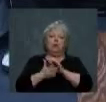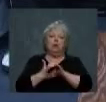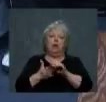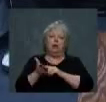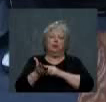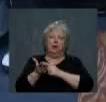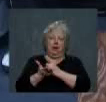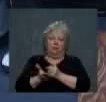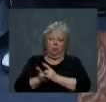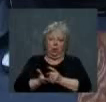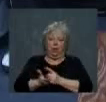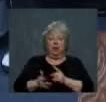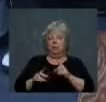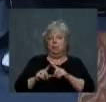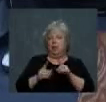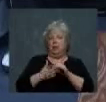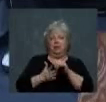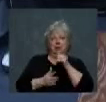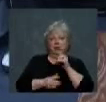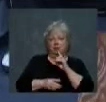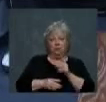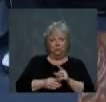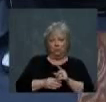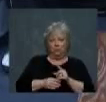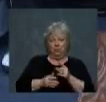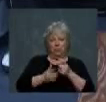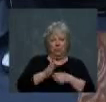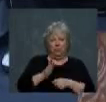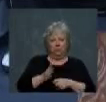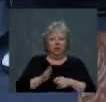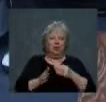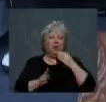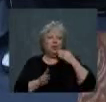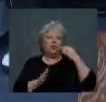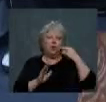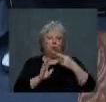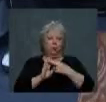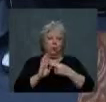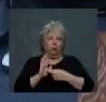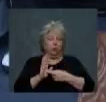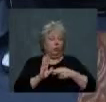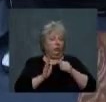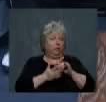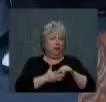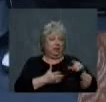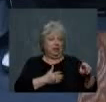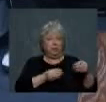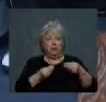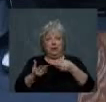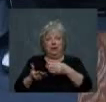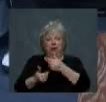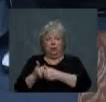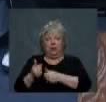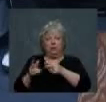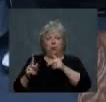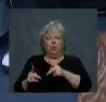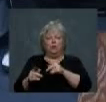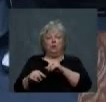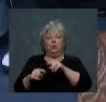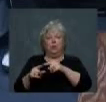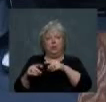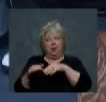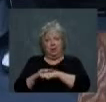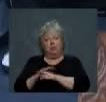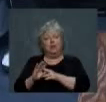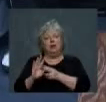true cost. According to the home rules, which Mr. Passardian presents to each resident when they sign on,